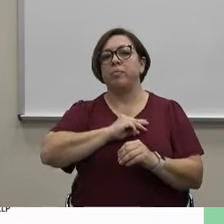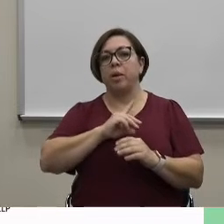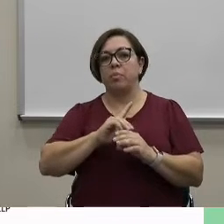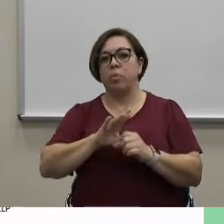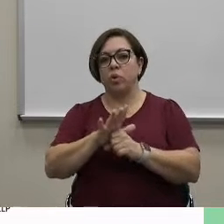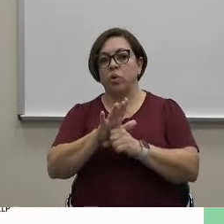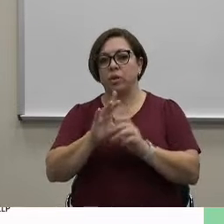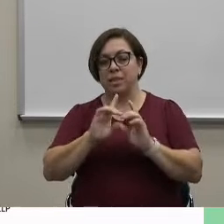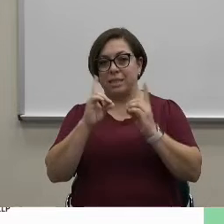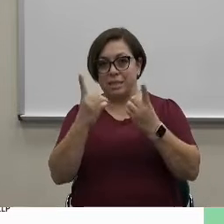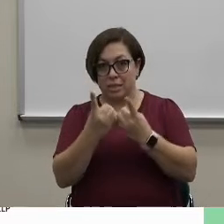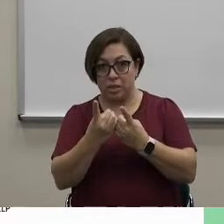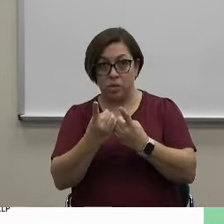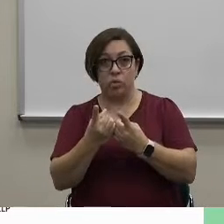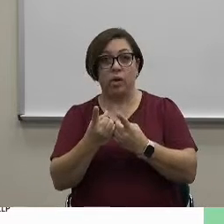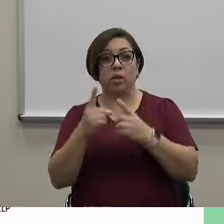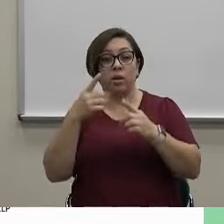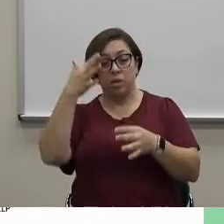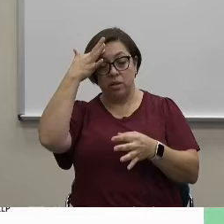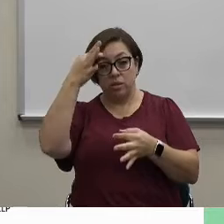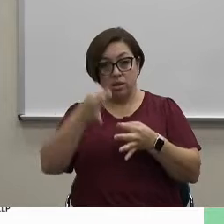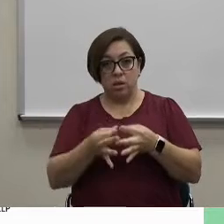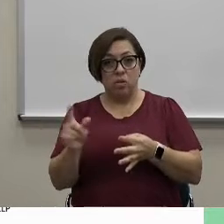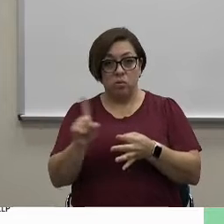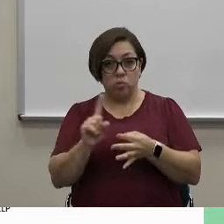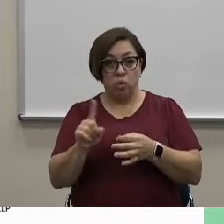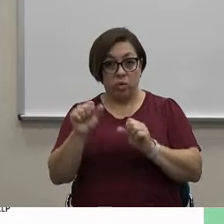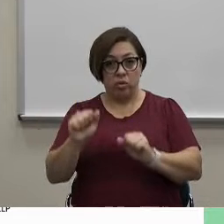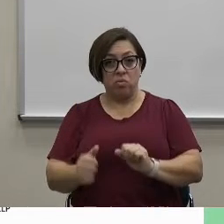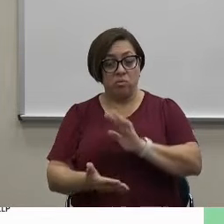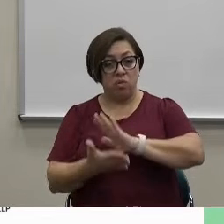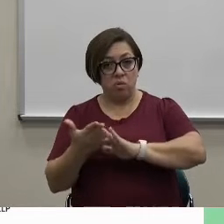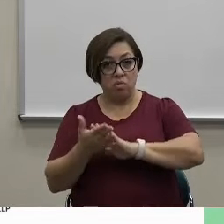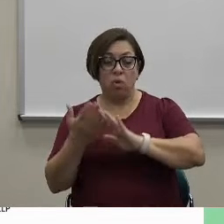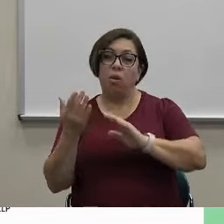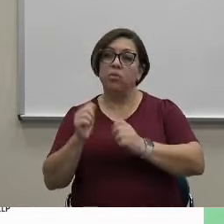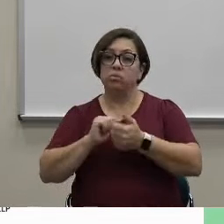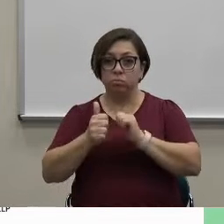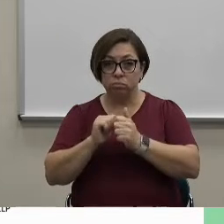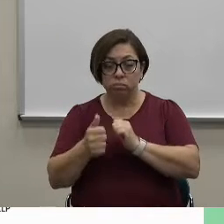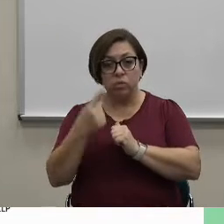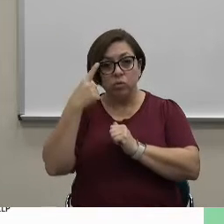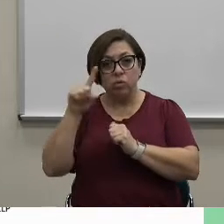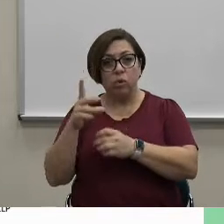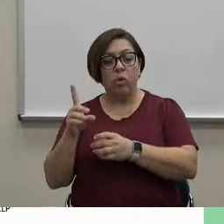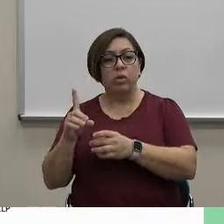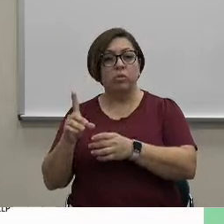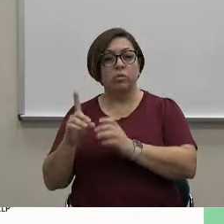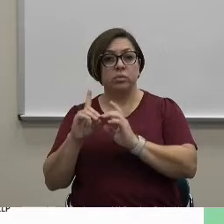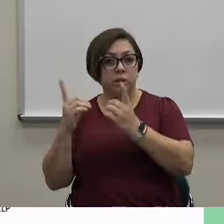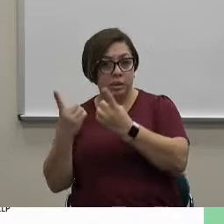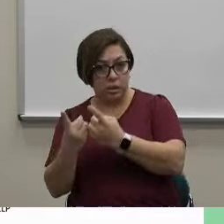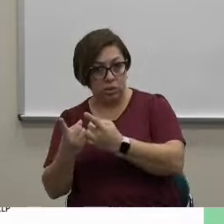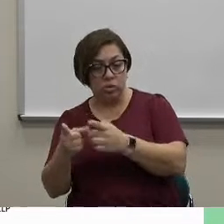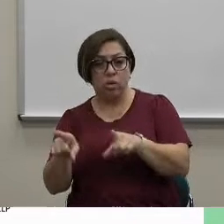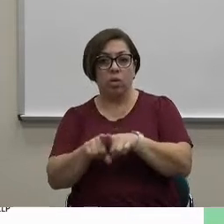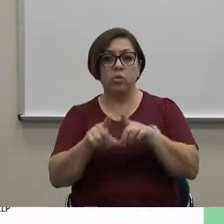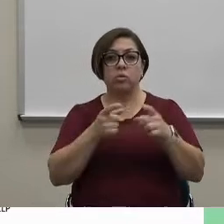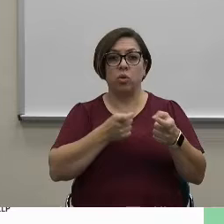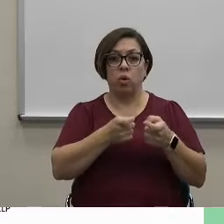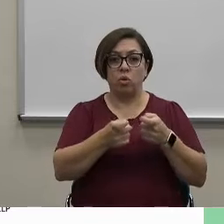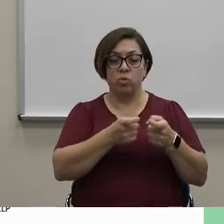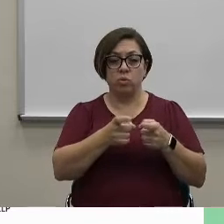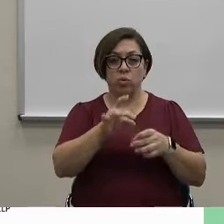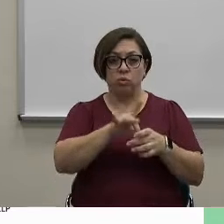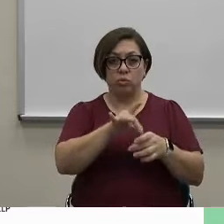where a candidate can run for a position on the board of trustees from, the district from which they run. And then it also controls which voters are